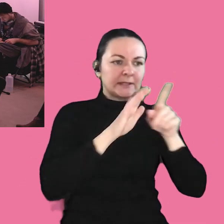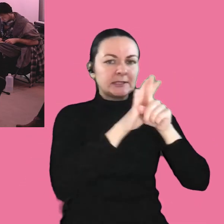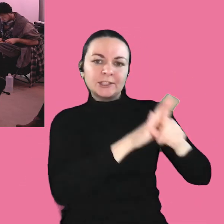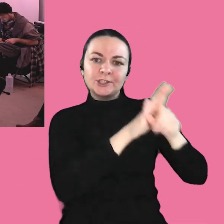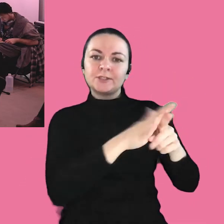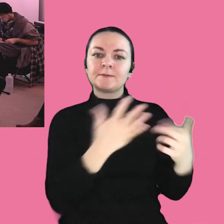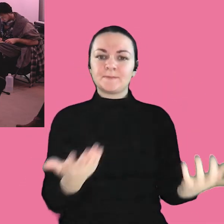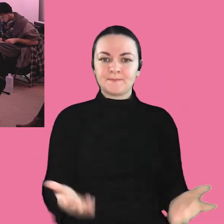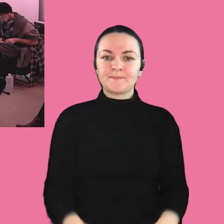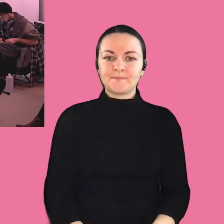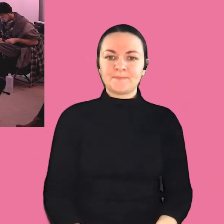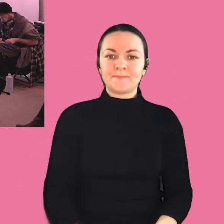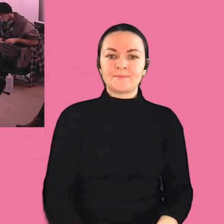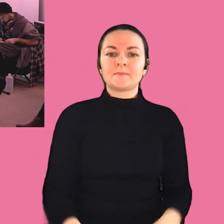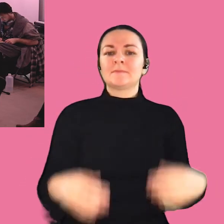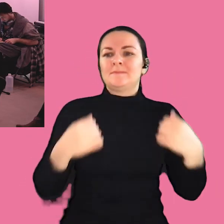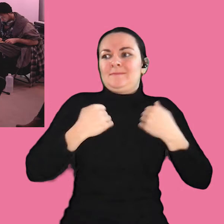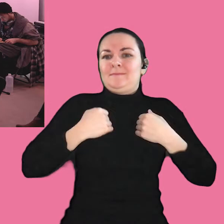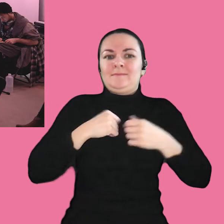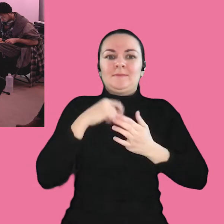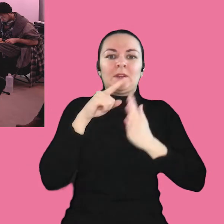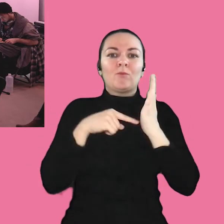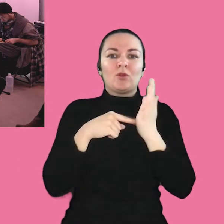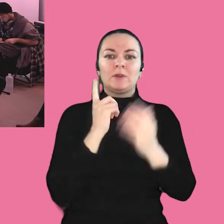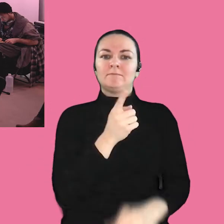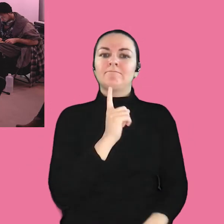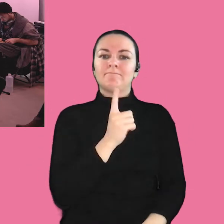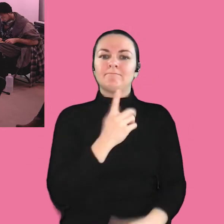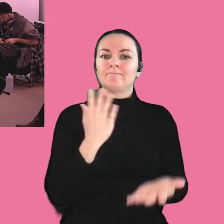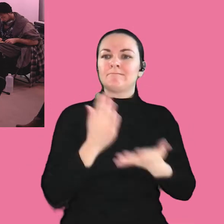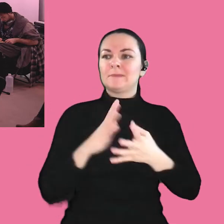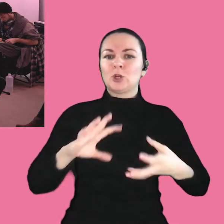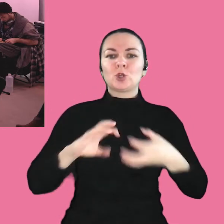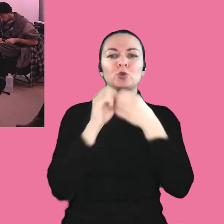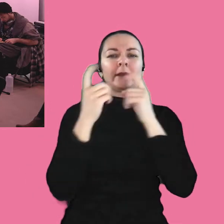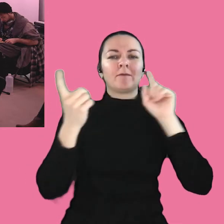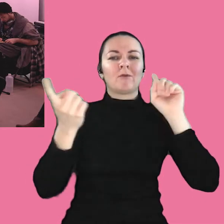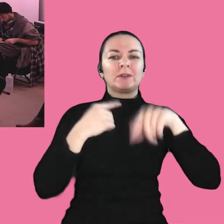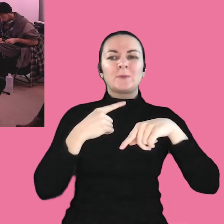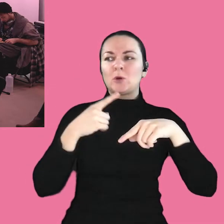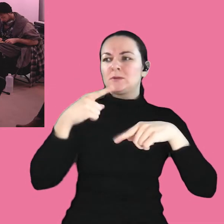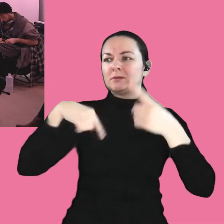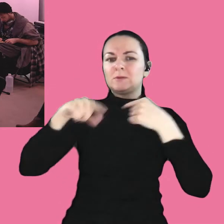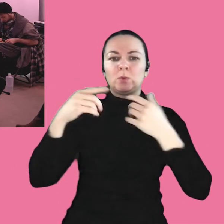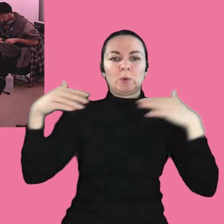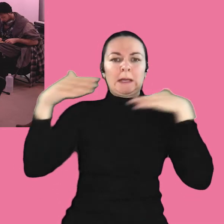capacity and the resilience to do something is giving us hope and that activism force